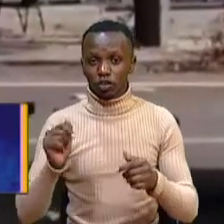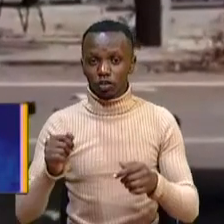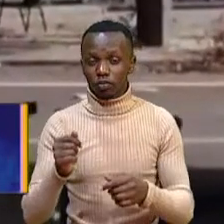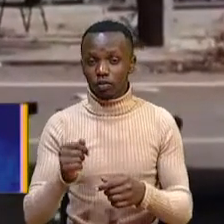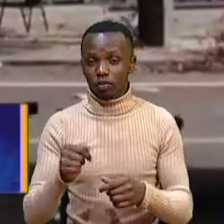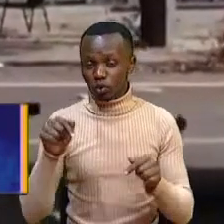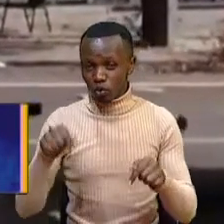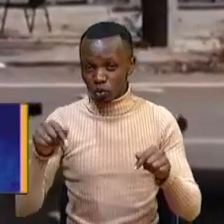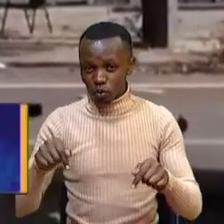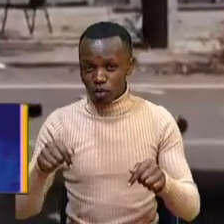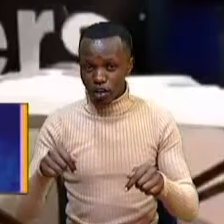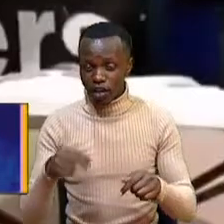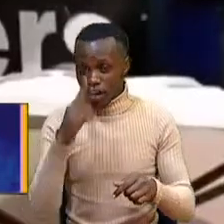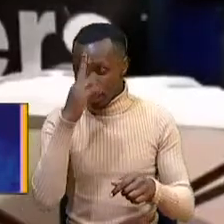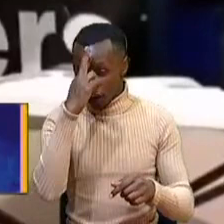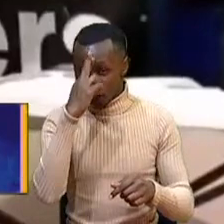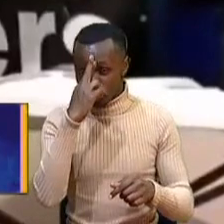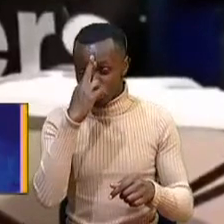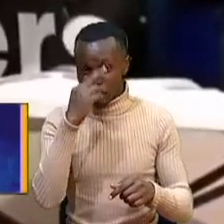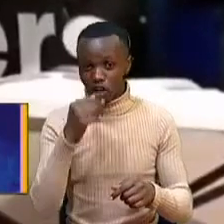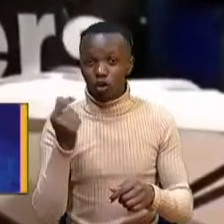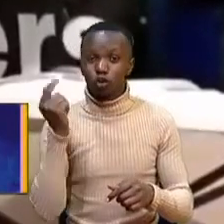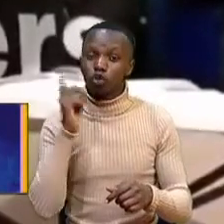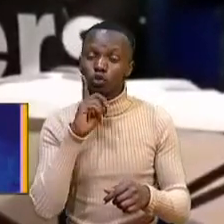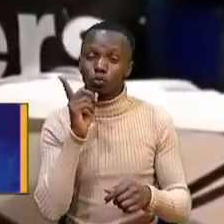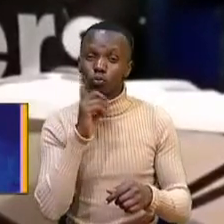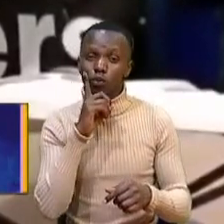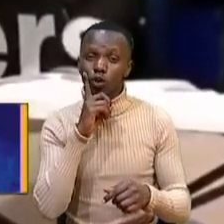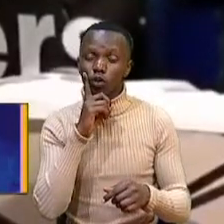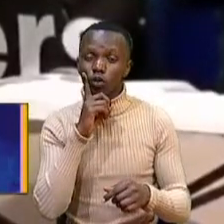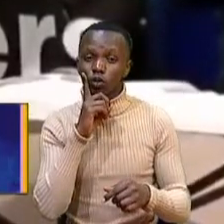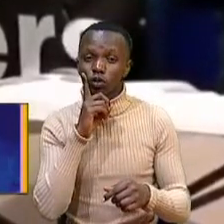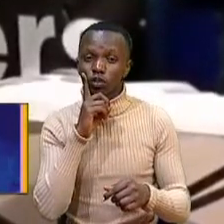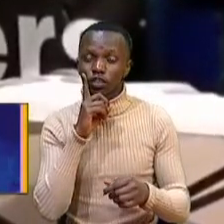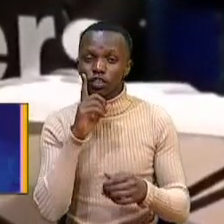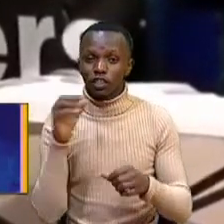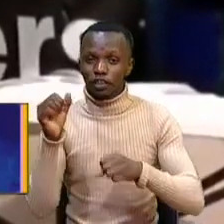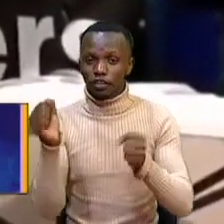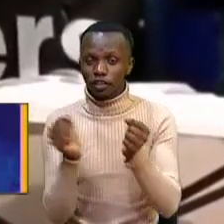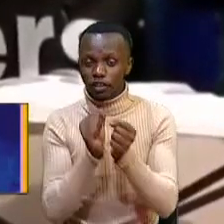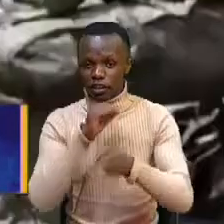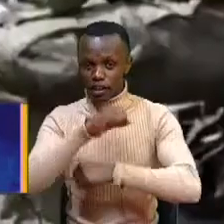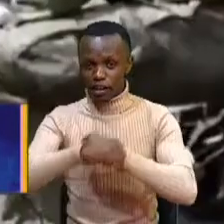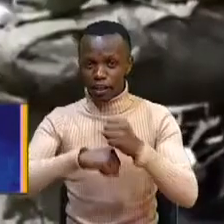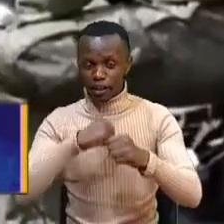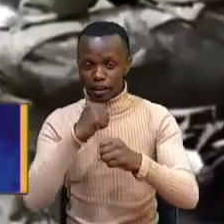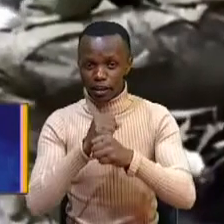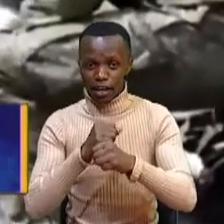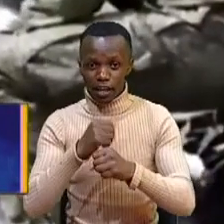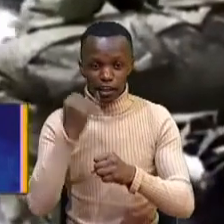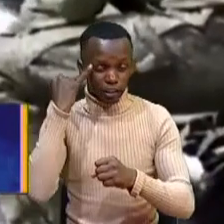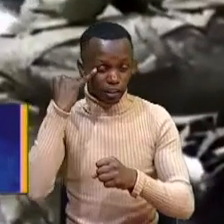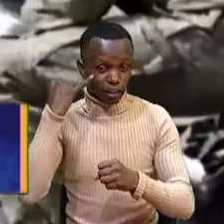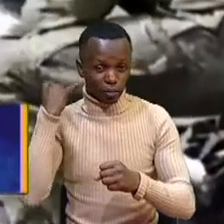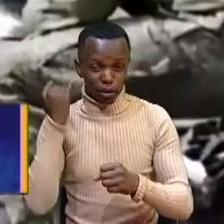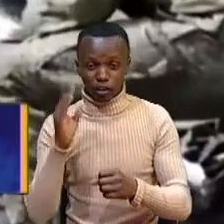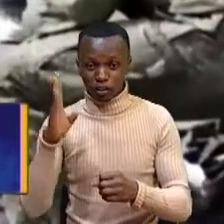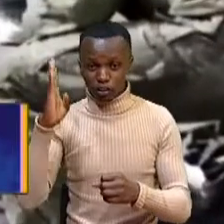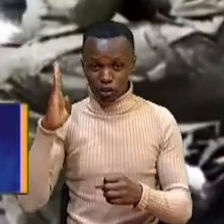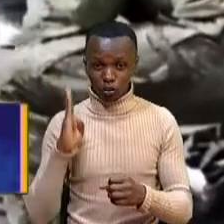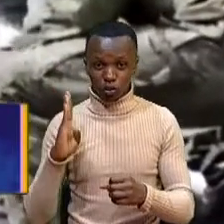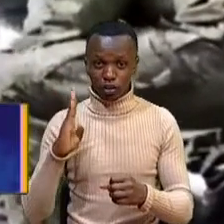maybe East Asia tomorrow. In its largest defense shake-up in decades, Japan vowed increased security spending